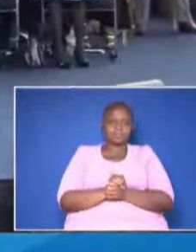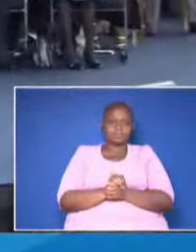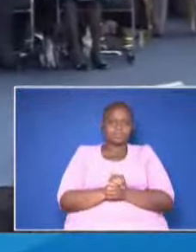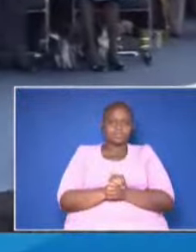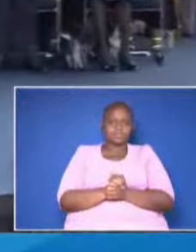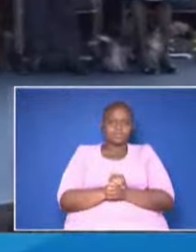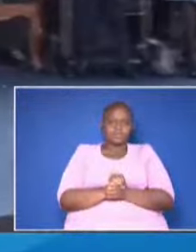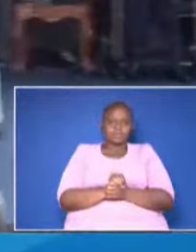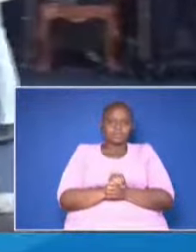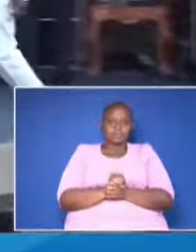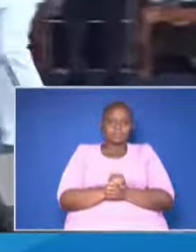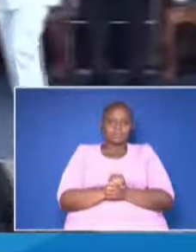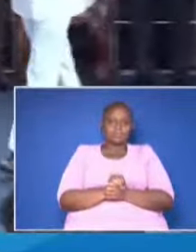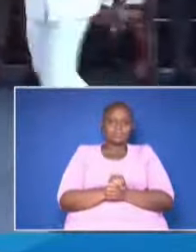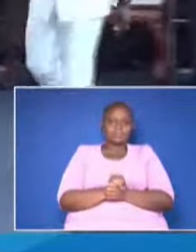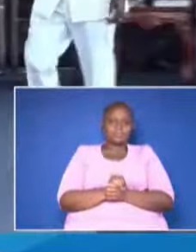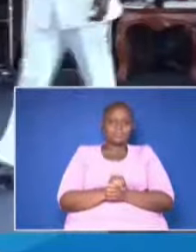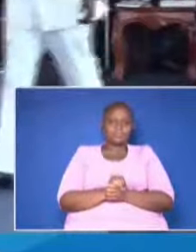William